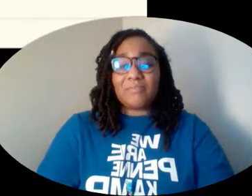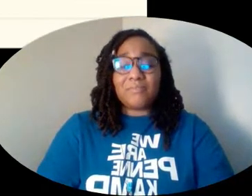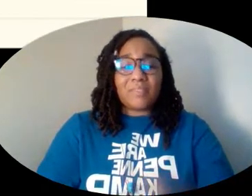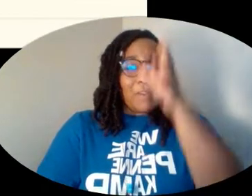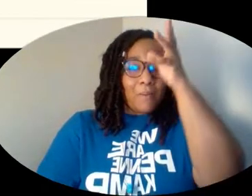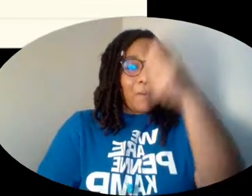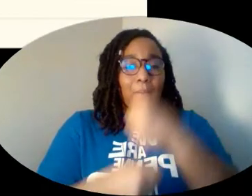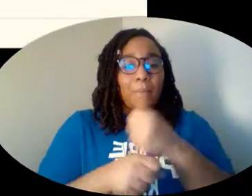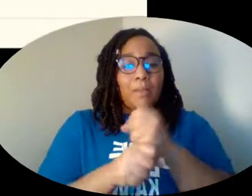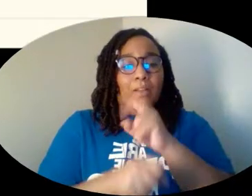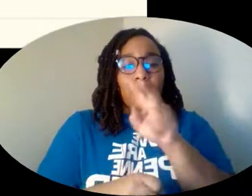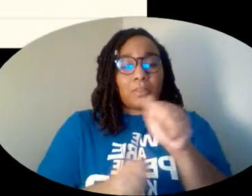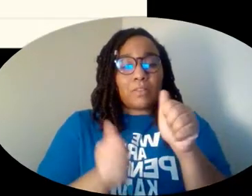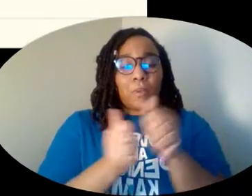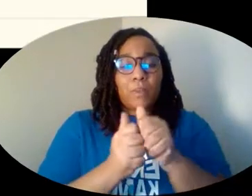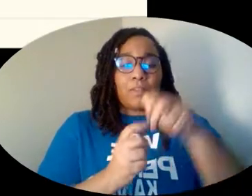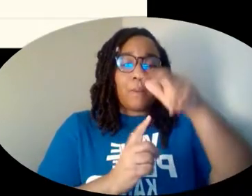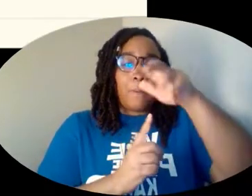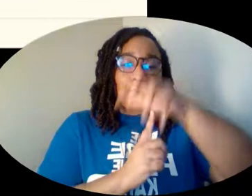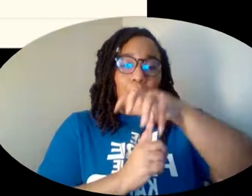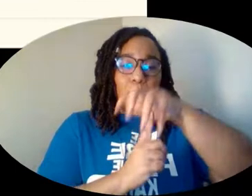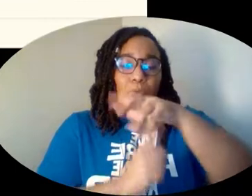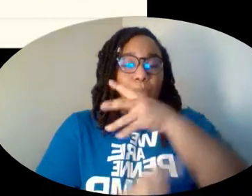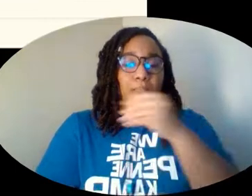Grandpa made a pizza with mushrooms and peppers.